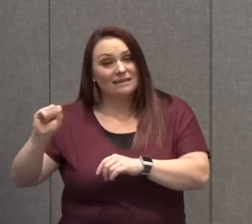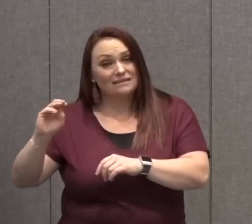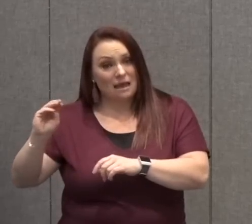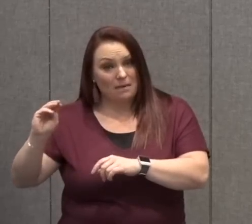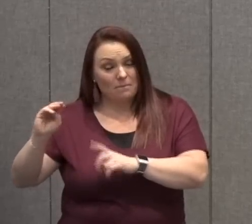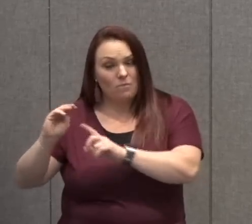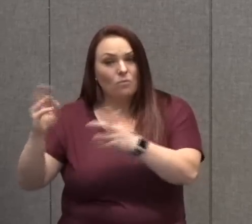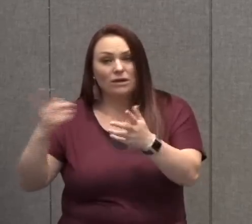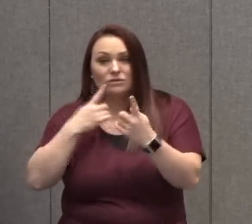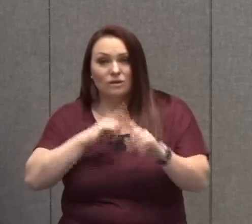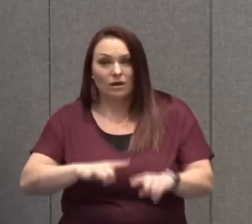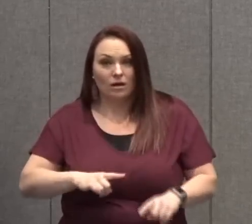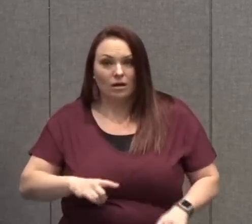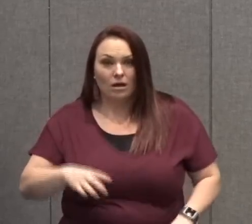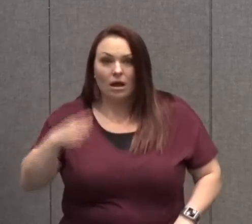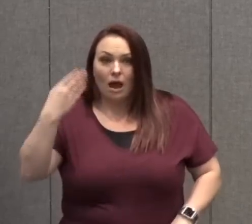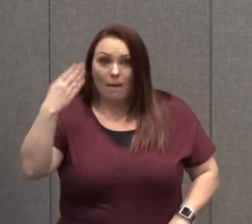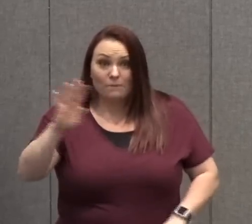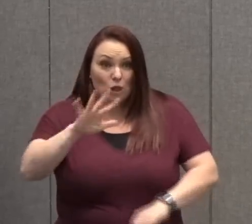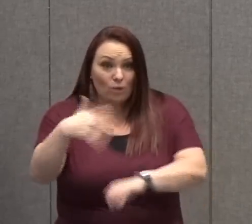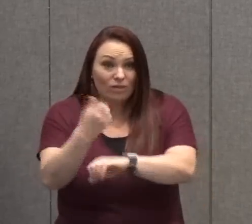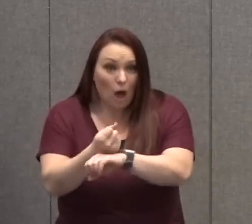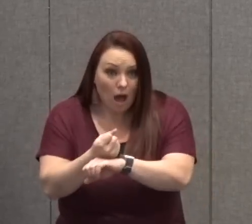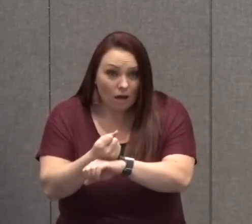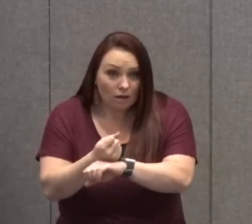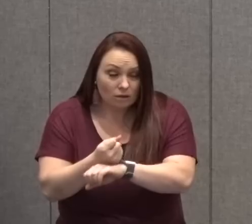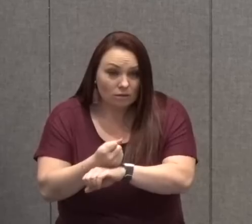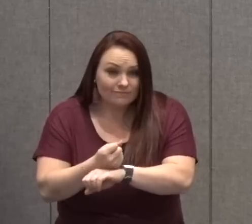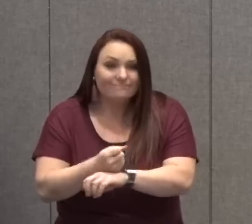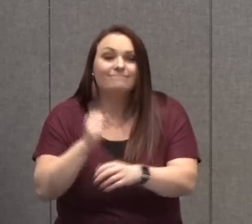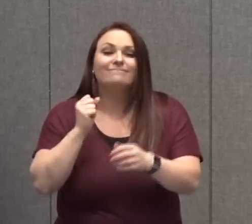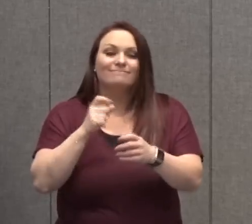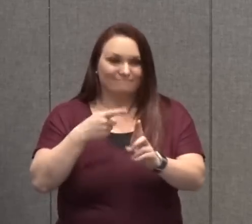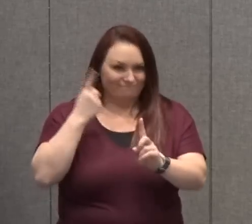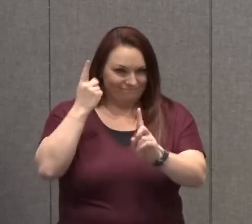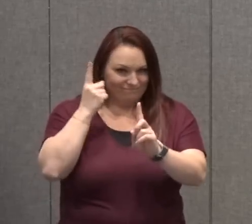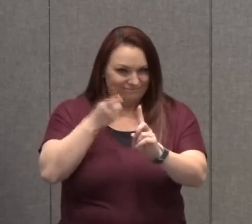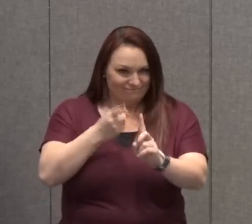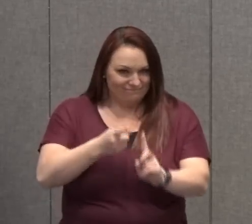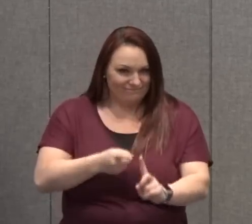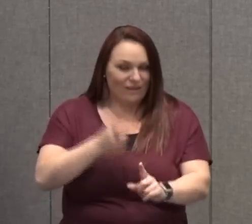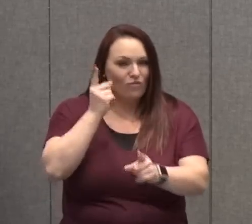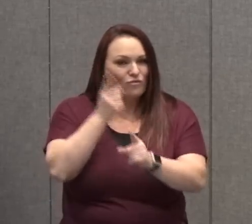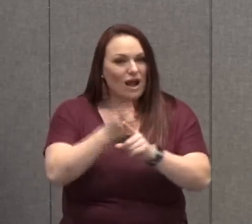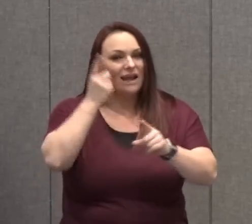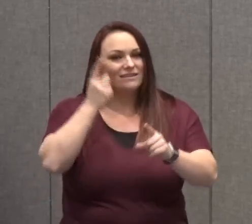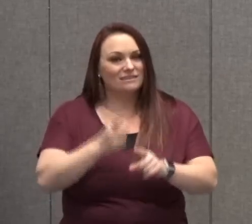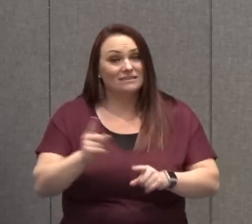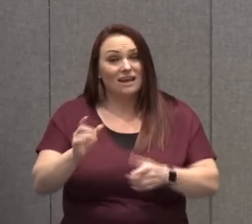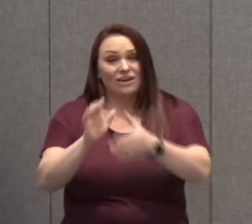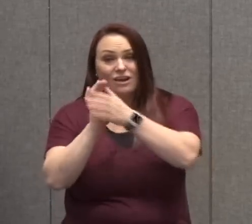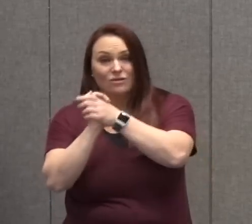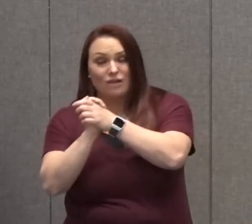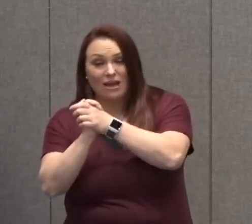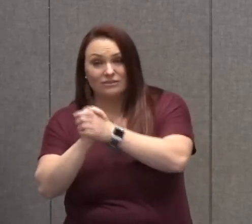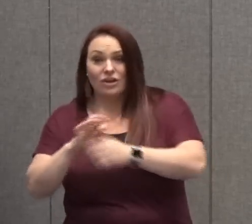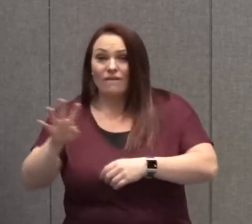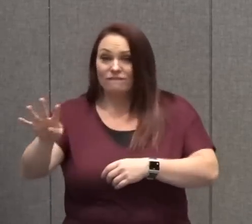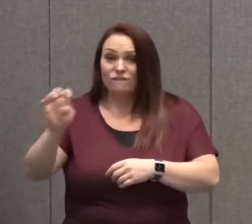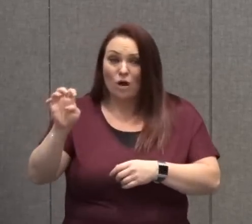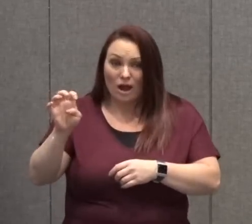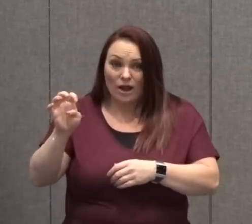is your answer? a blue lock ding ding ding ding congratulations Ms. Martindale you get